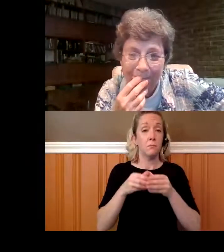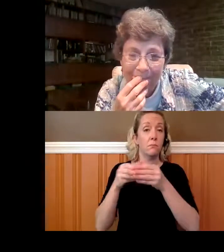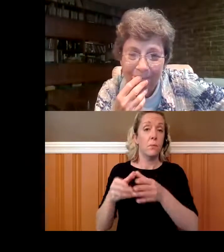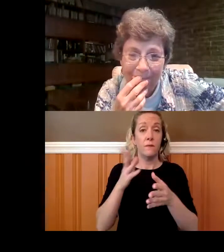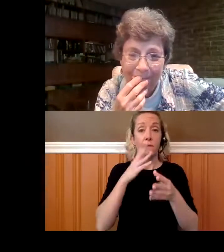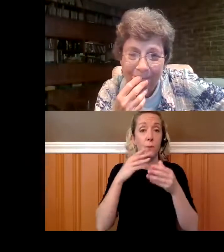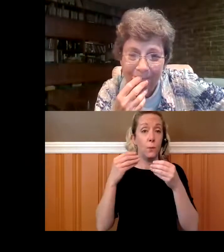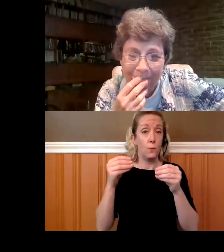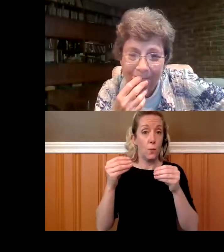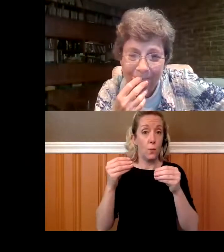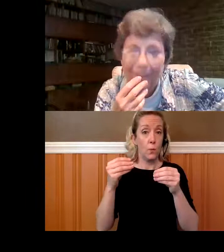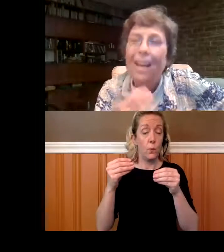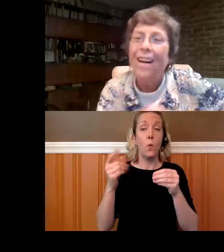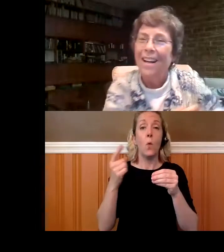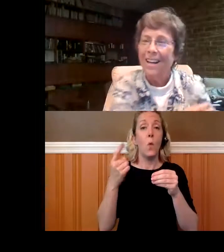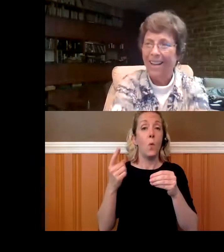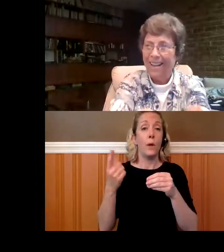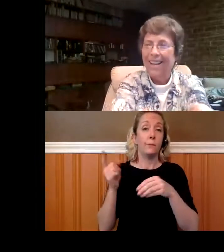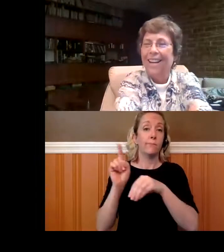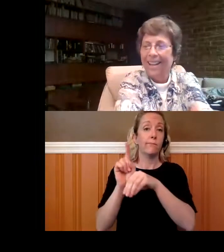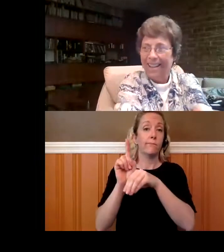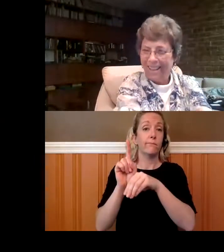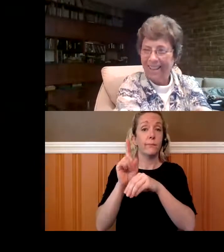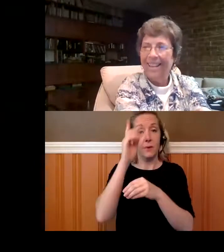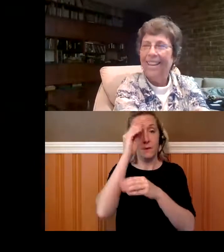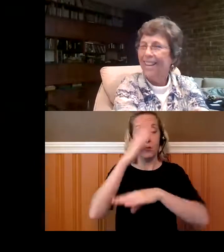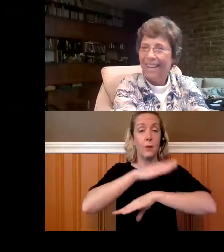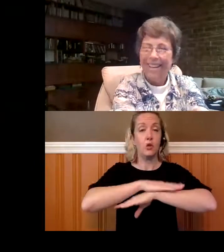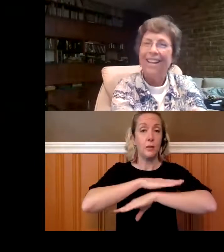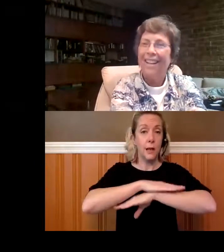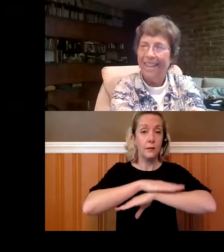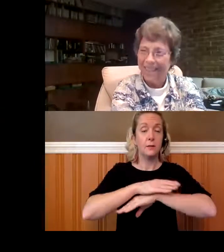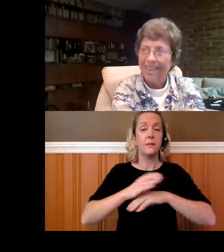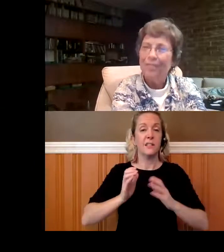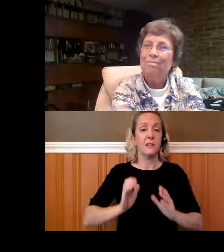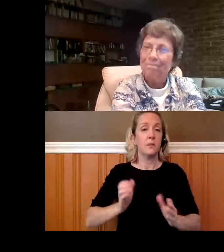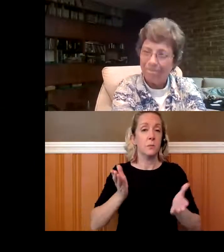to the information and assistance and all those